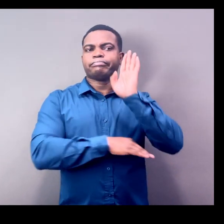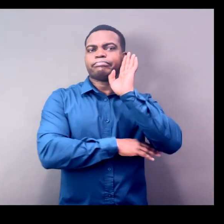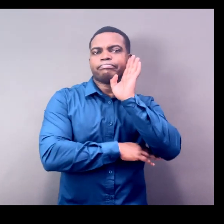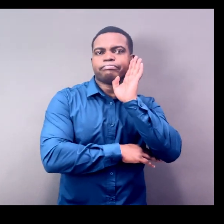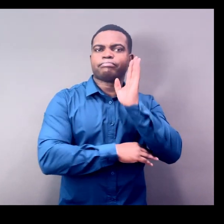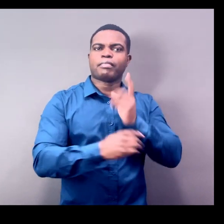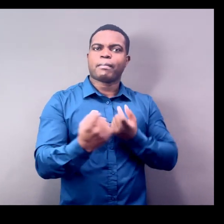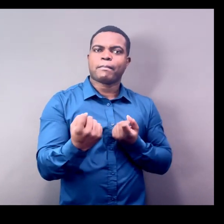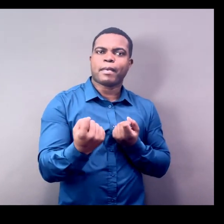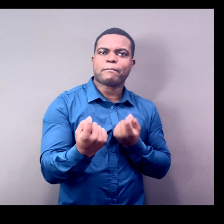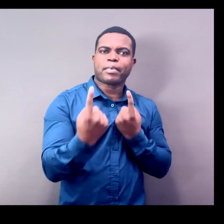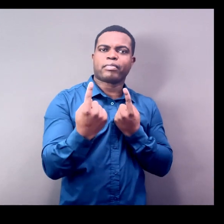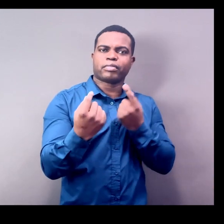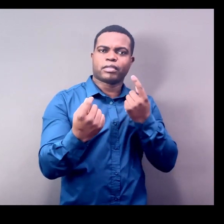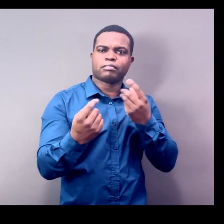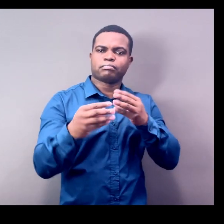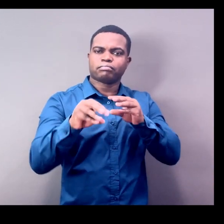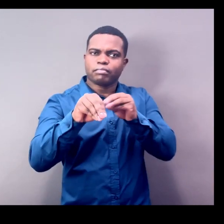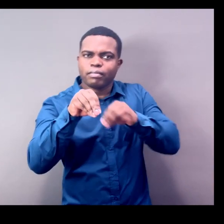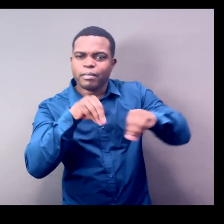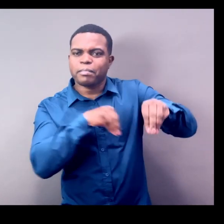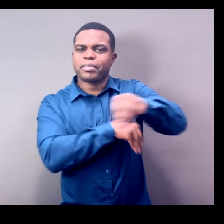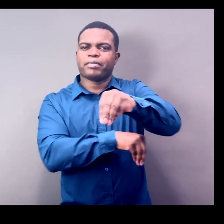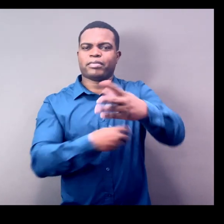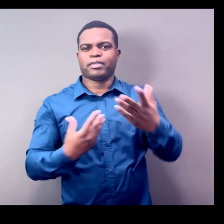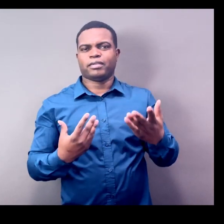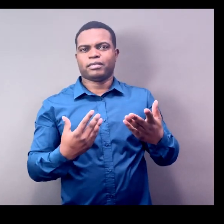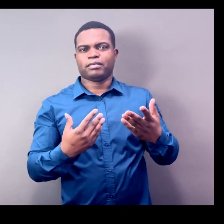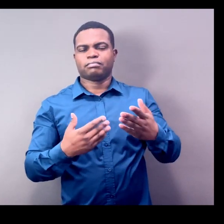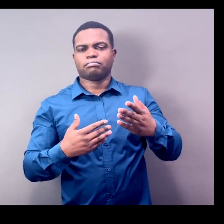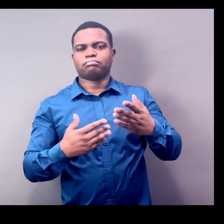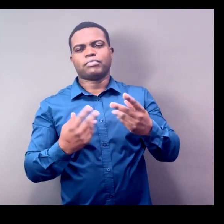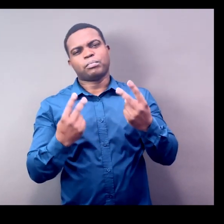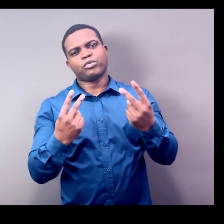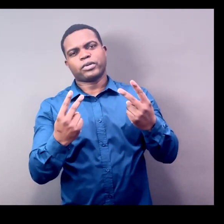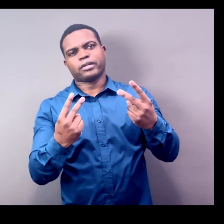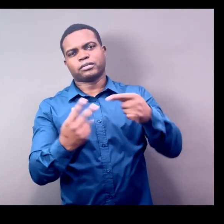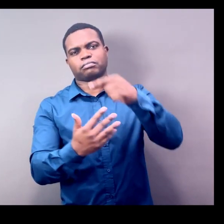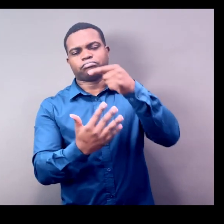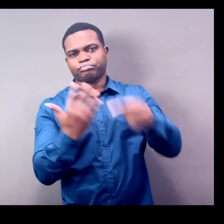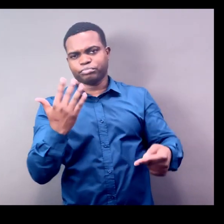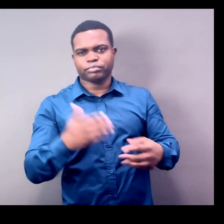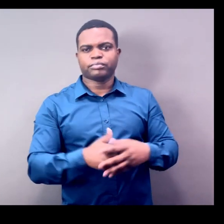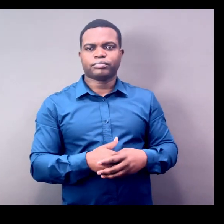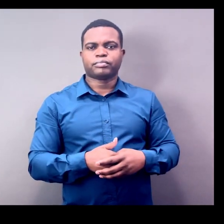and empathy. We also talked about the importance